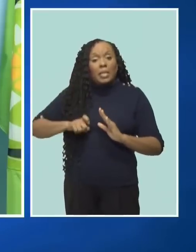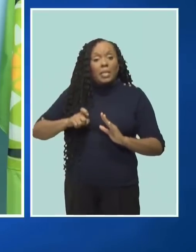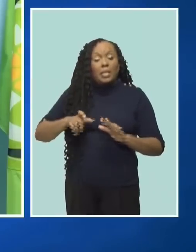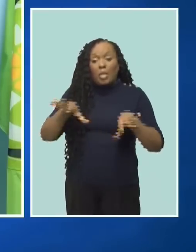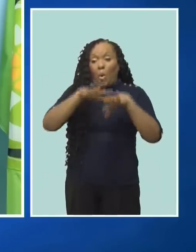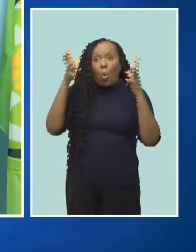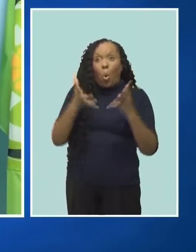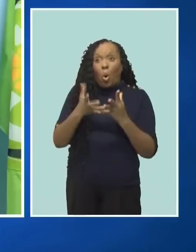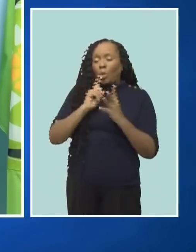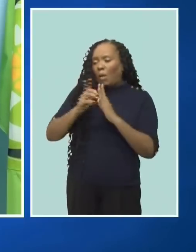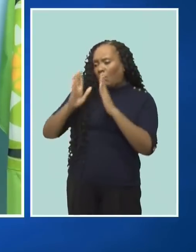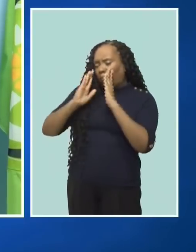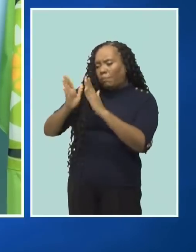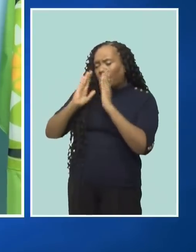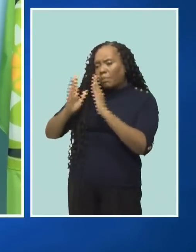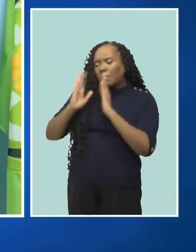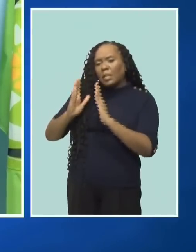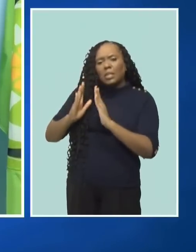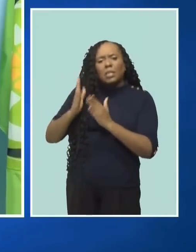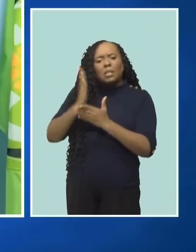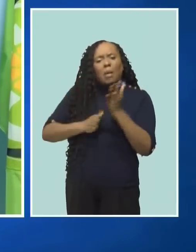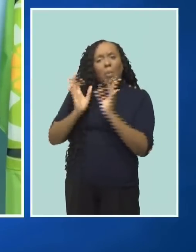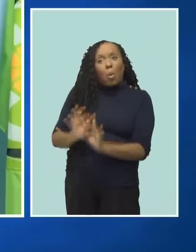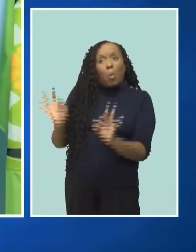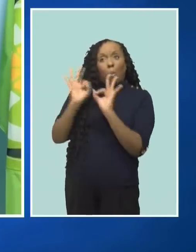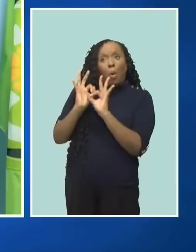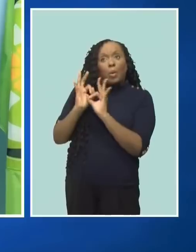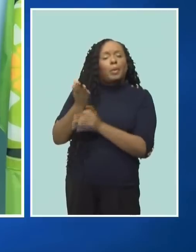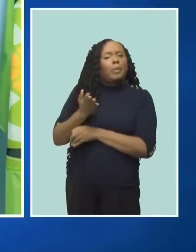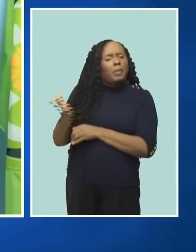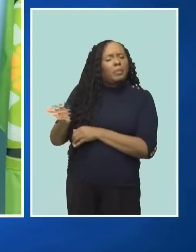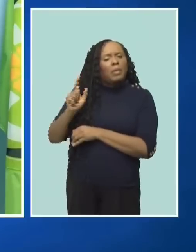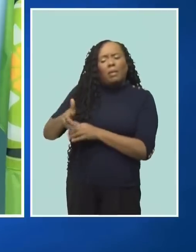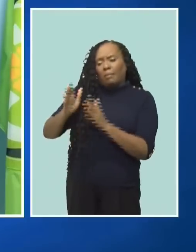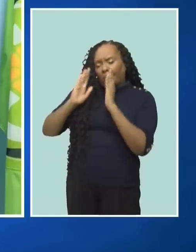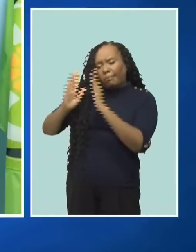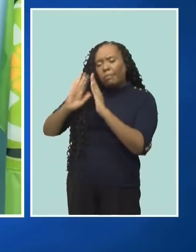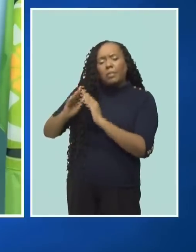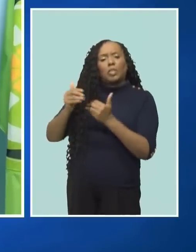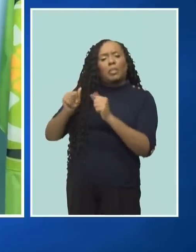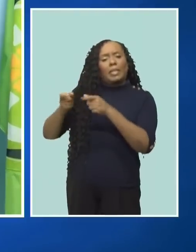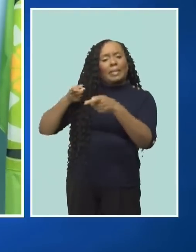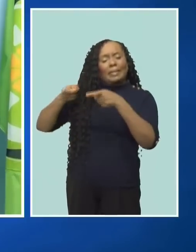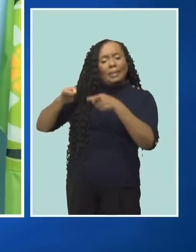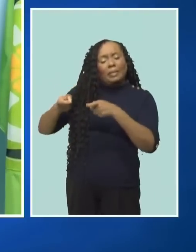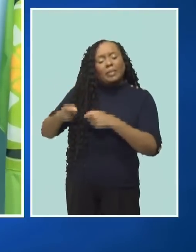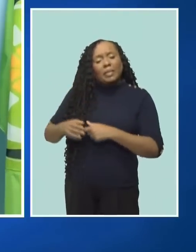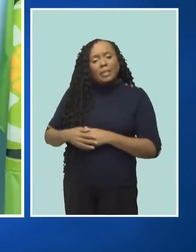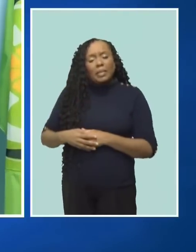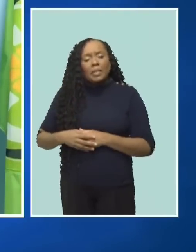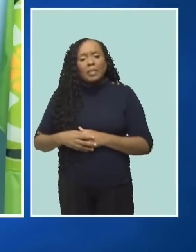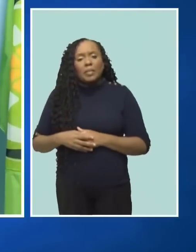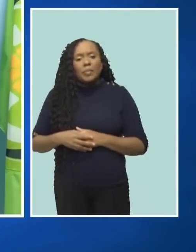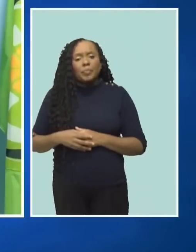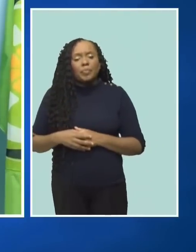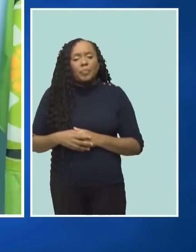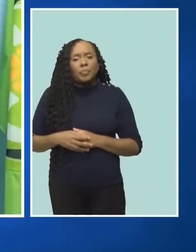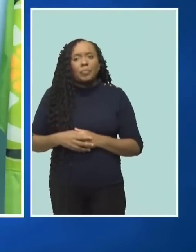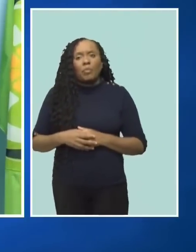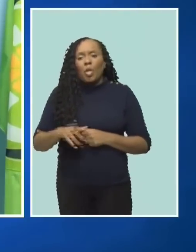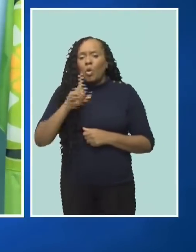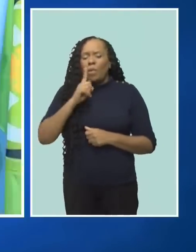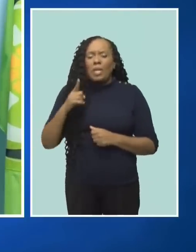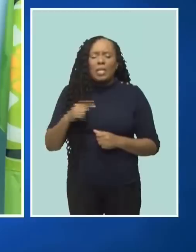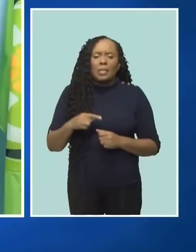be ideal for some of the fundamental things that we have to be able to deal with. It is a source of deep